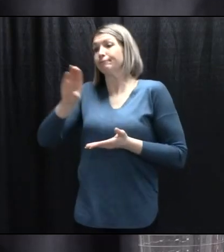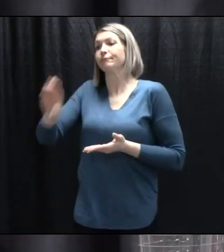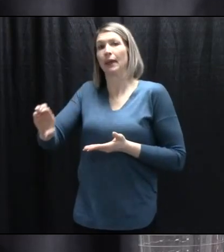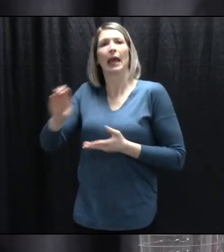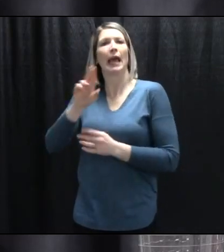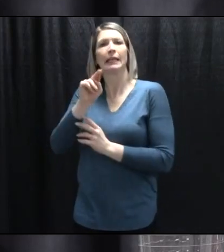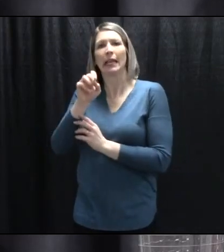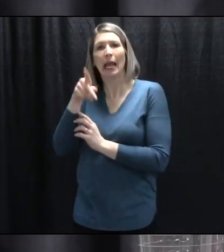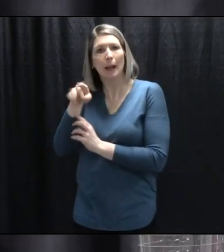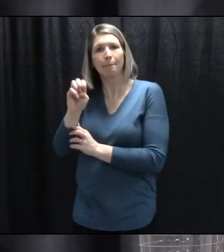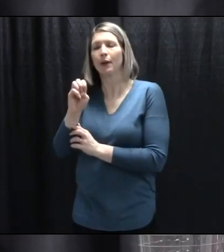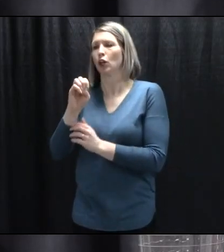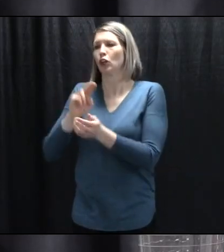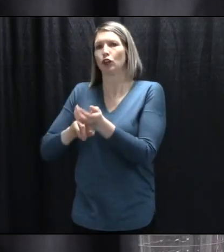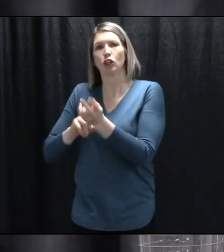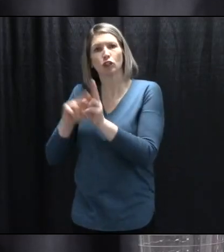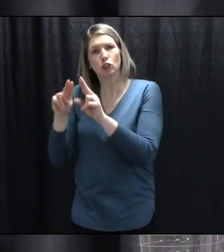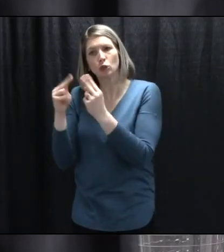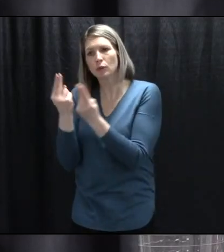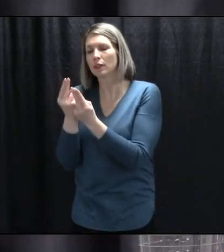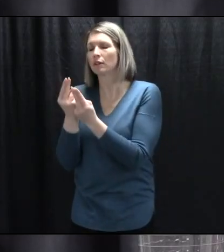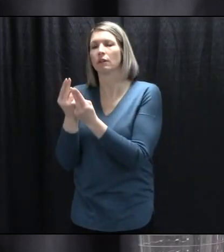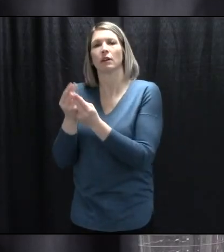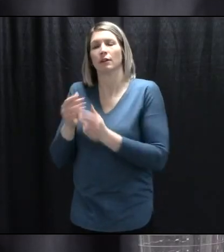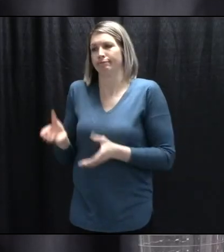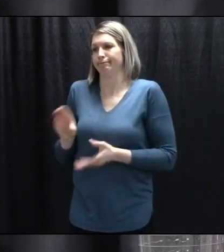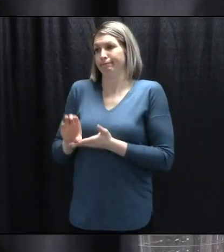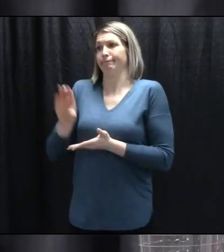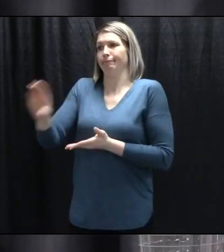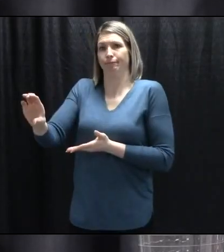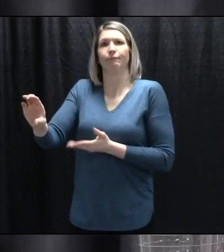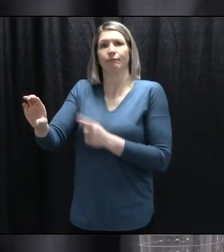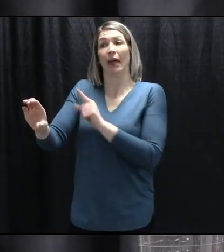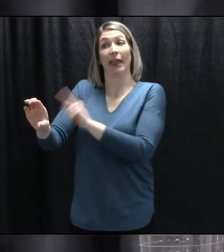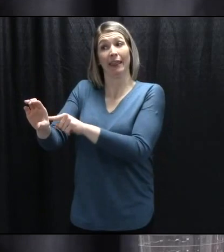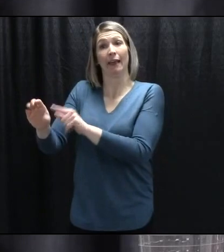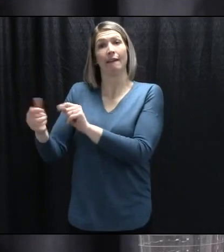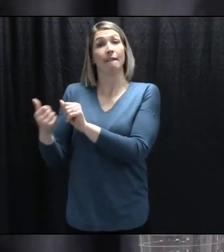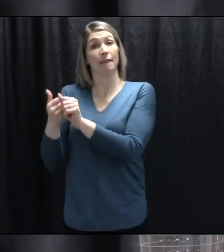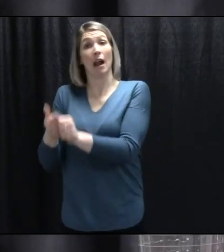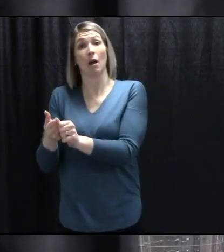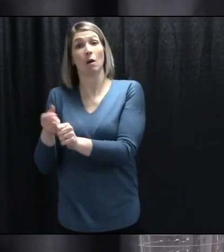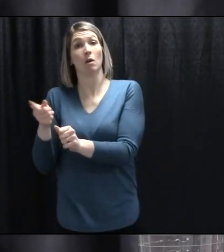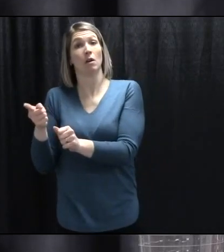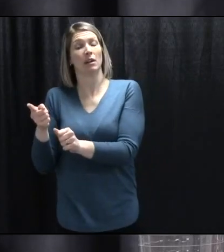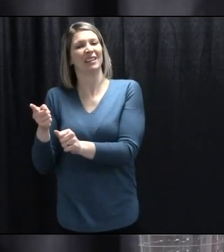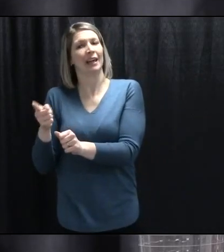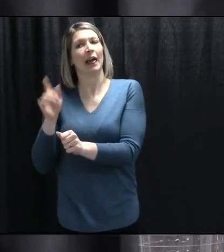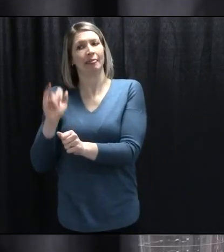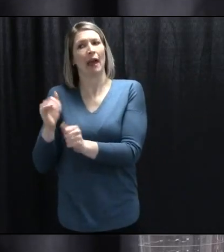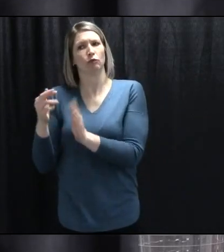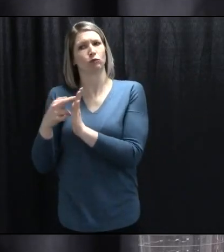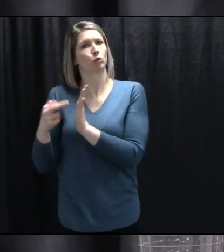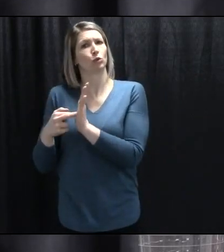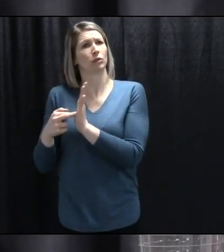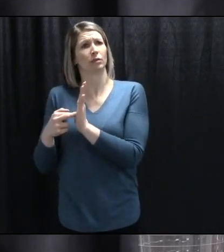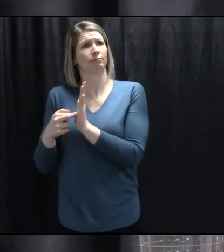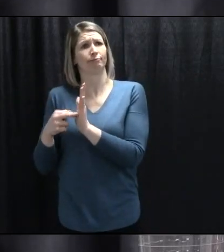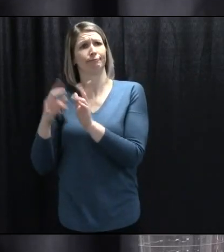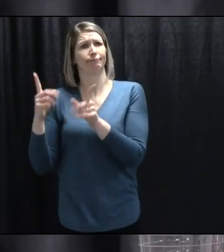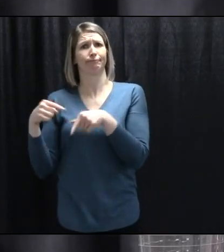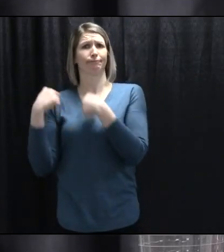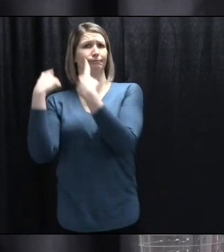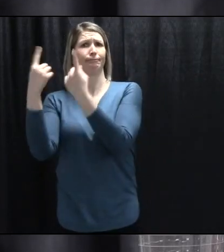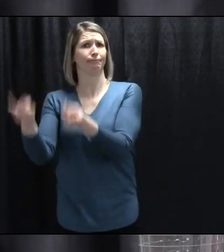whomever. The facts of the case is that those guidelines have stood the test of time, and it's always a